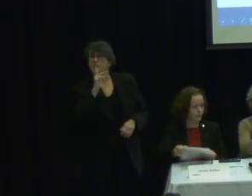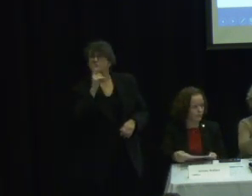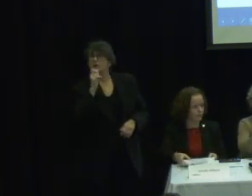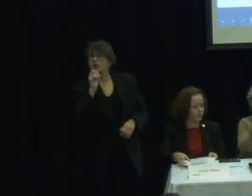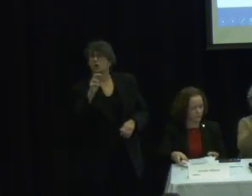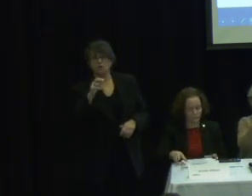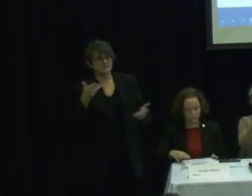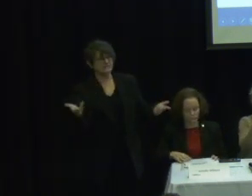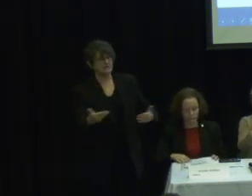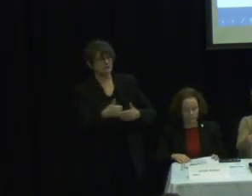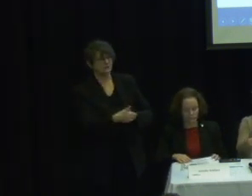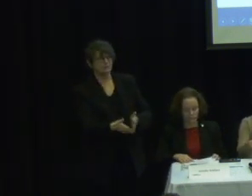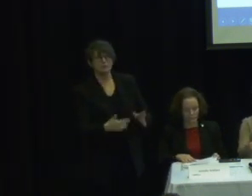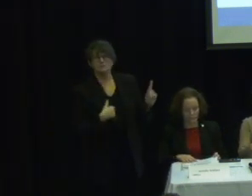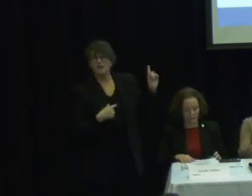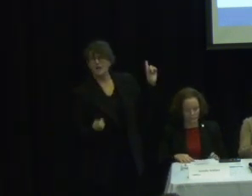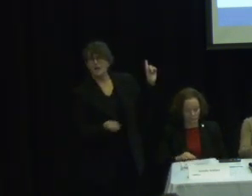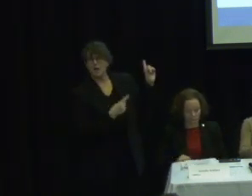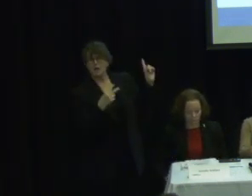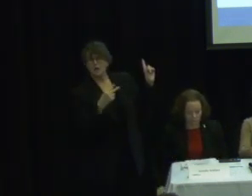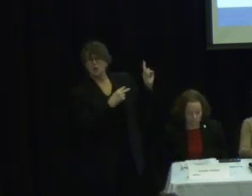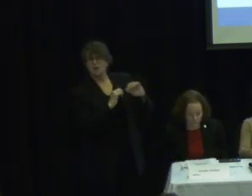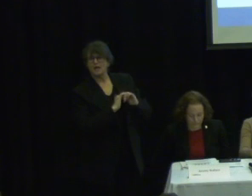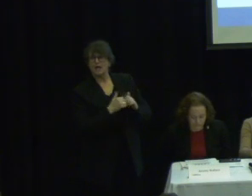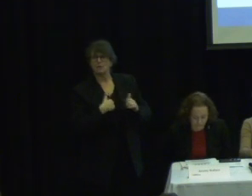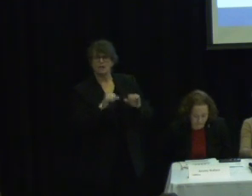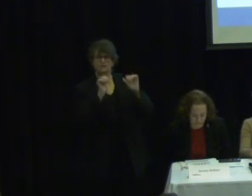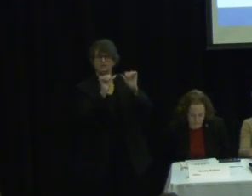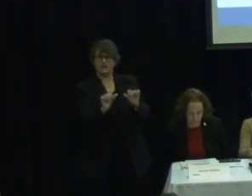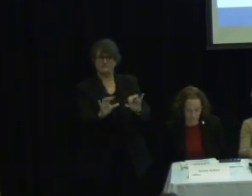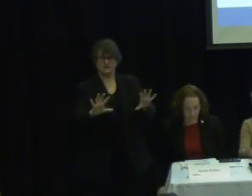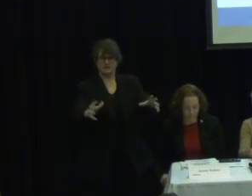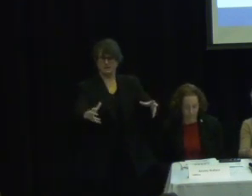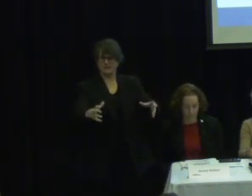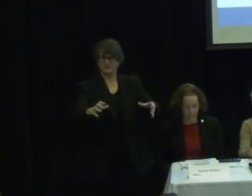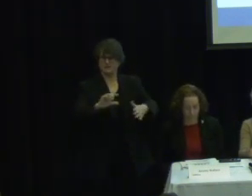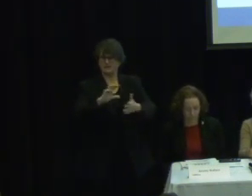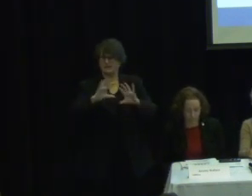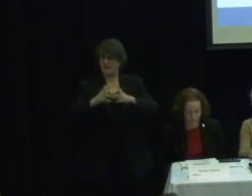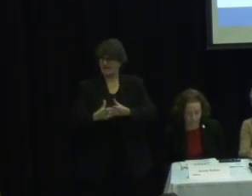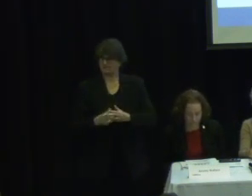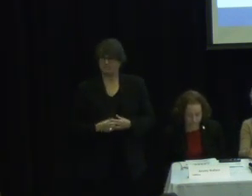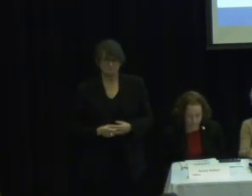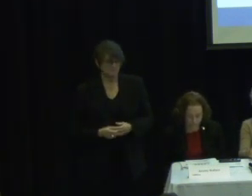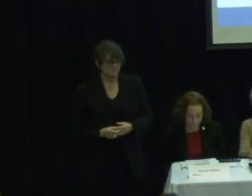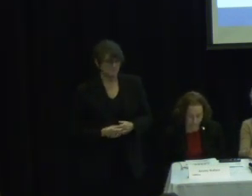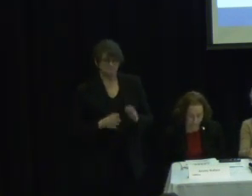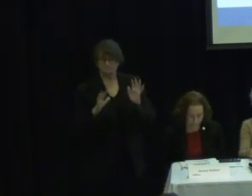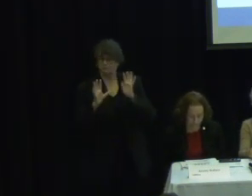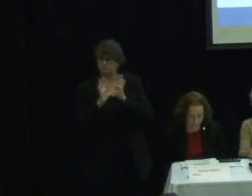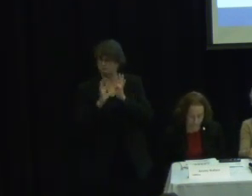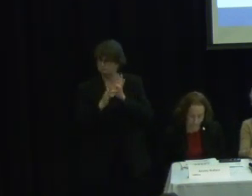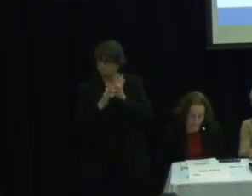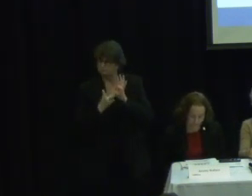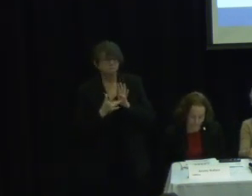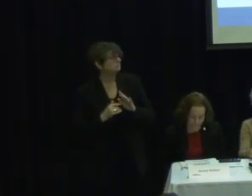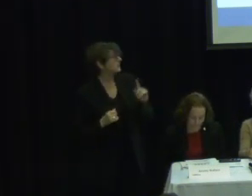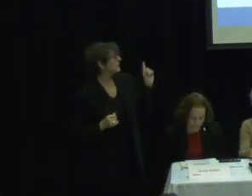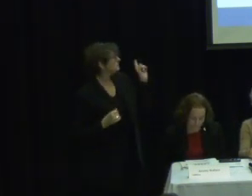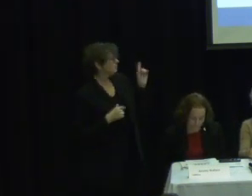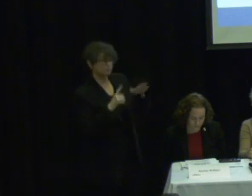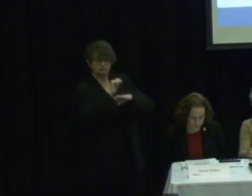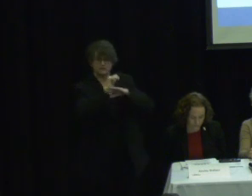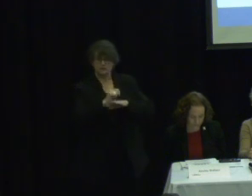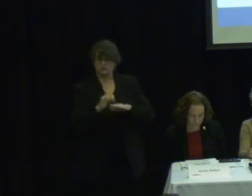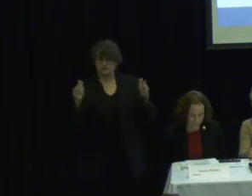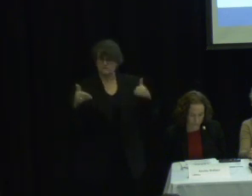way that I've often looked at shaping a class. So I asked him if he could rate this report. And it is a bit traditional focused, I will